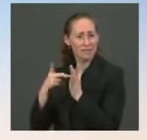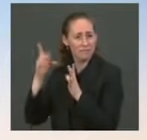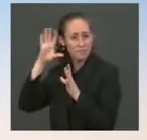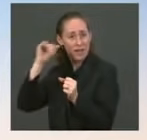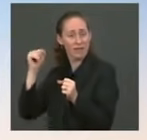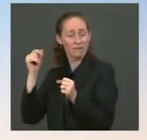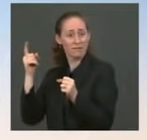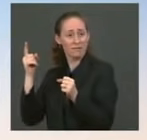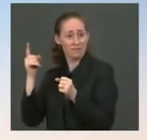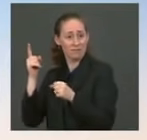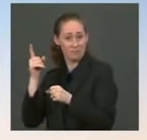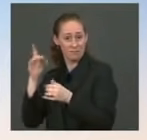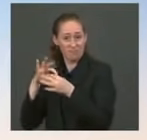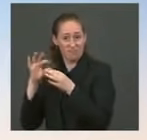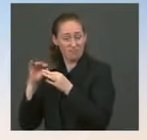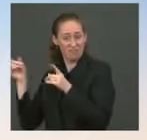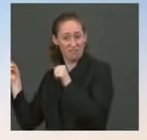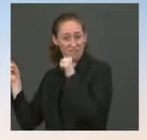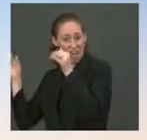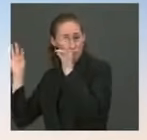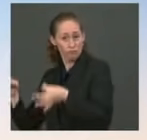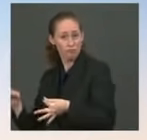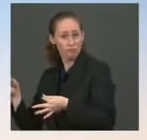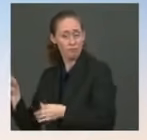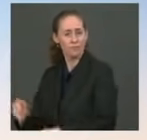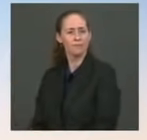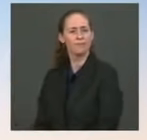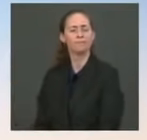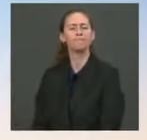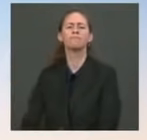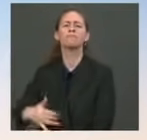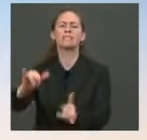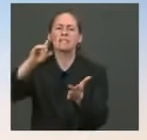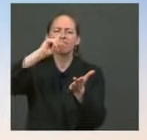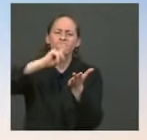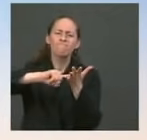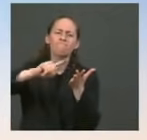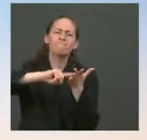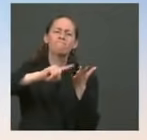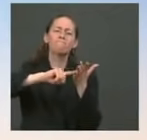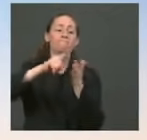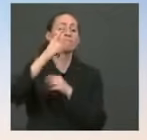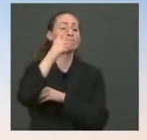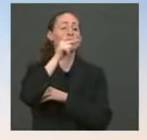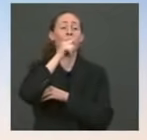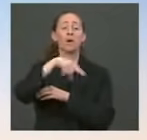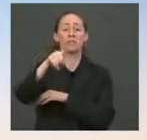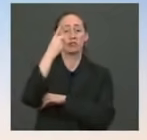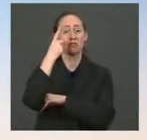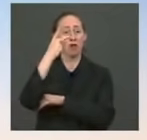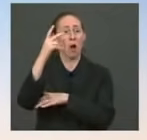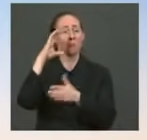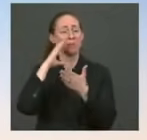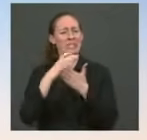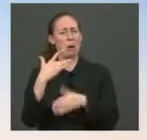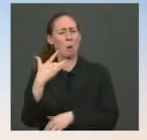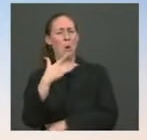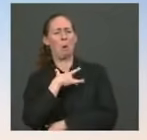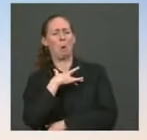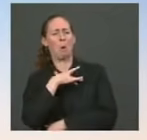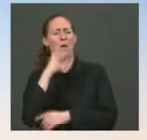an investigation that's ongoing. I don't know that anyone saw those photos and didn't have a similar reaction to the president's, and that was what it was a reflection